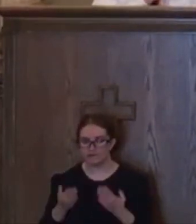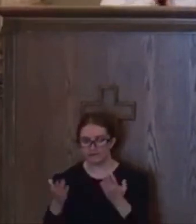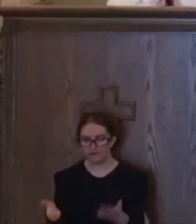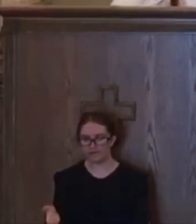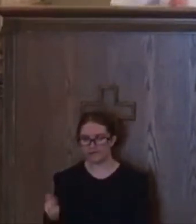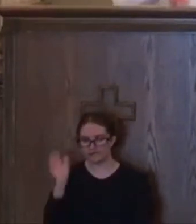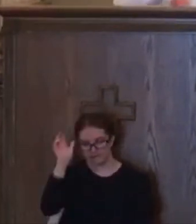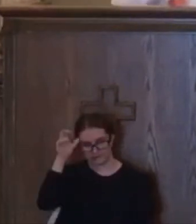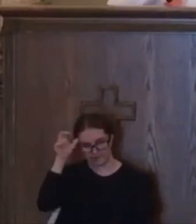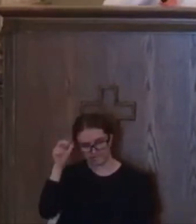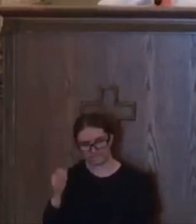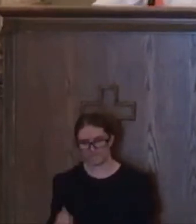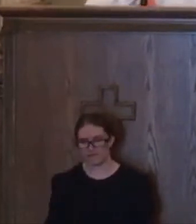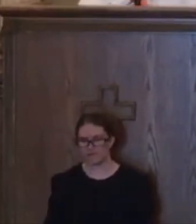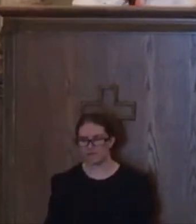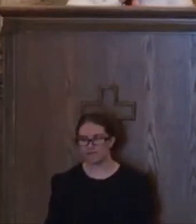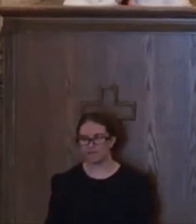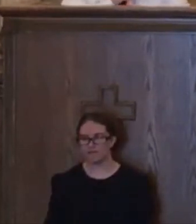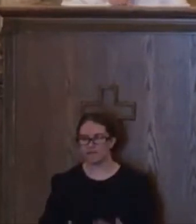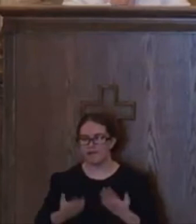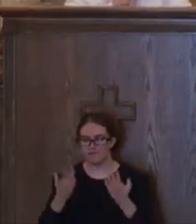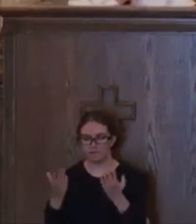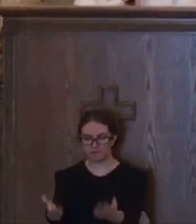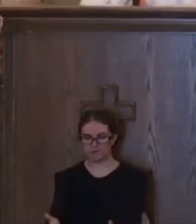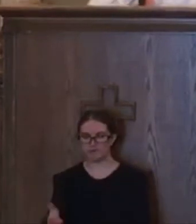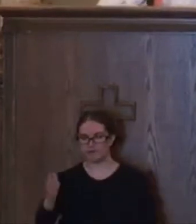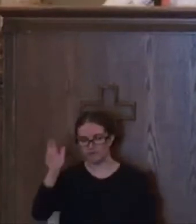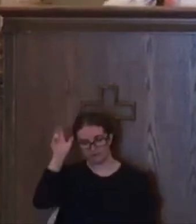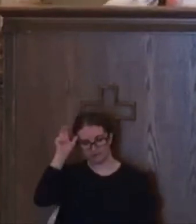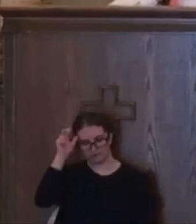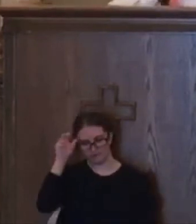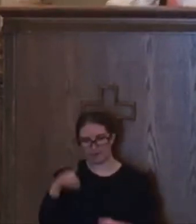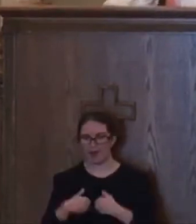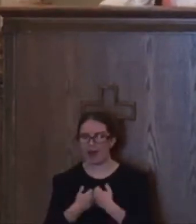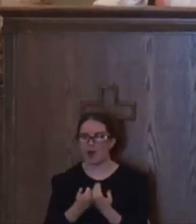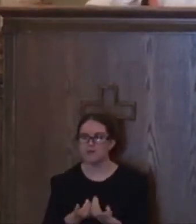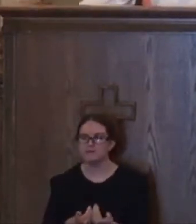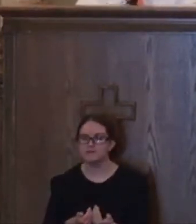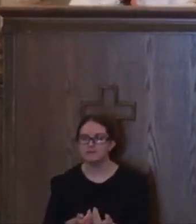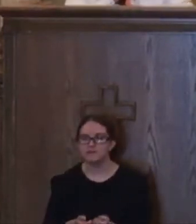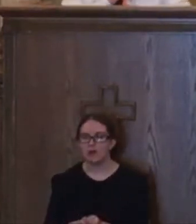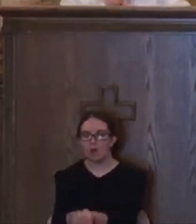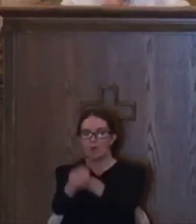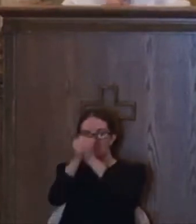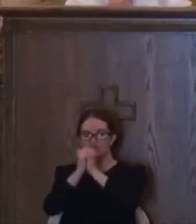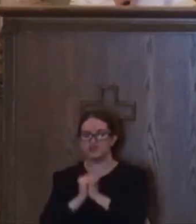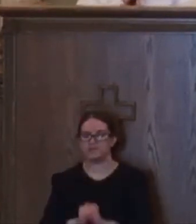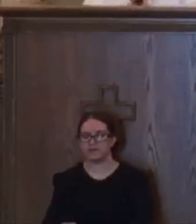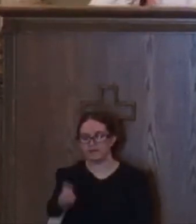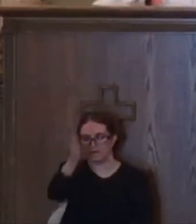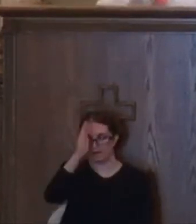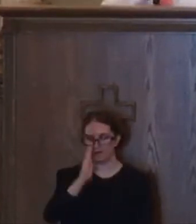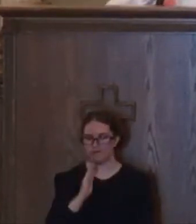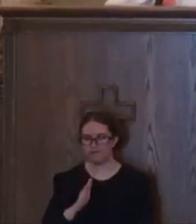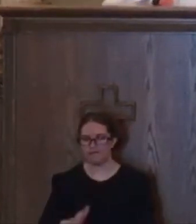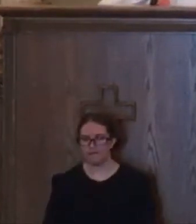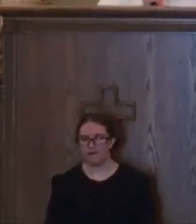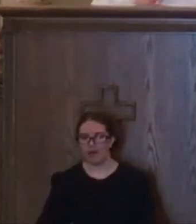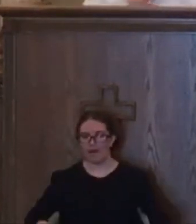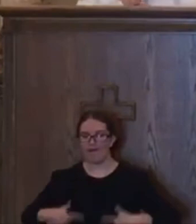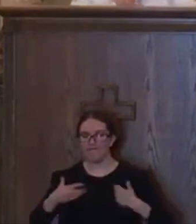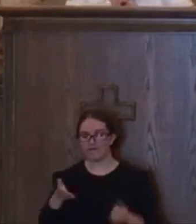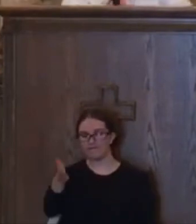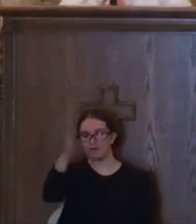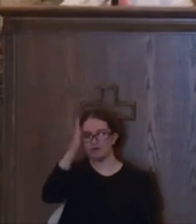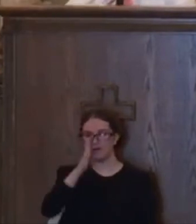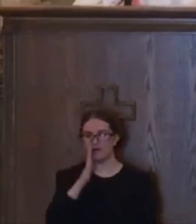devil today, if you really want to get payback on him, the way you're going to do it is by worshiping God. It's by living for